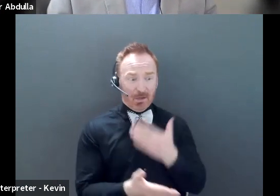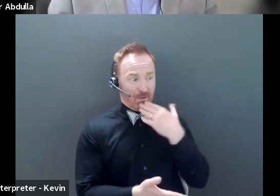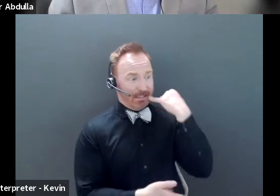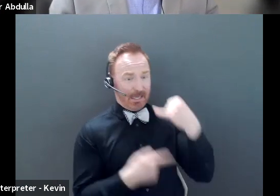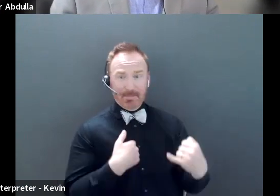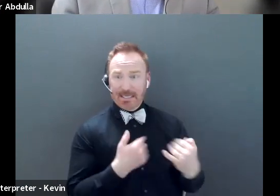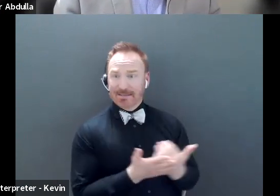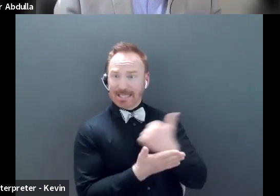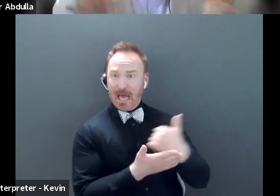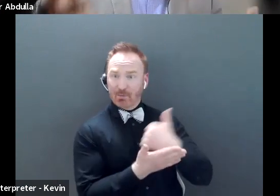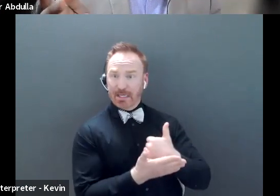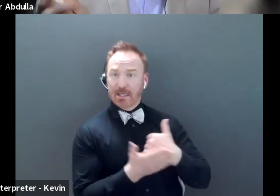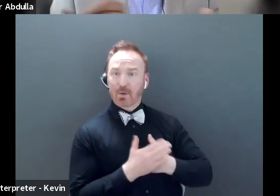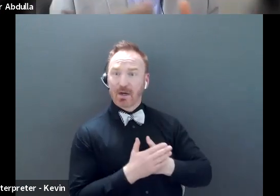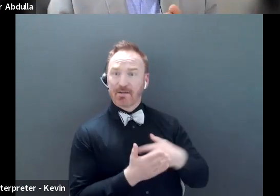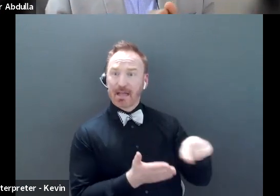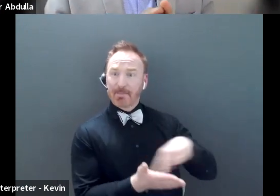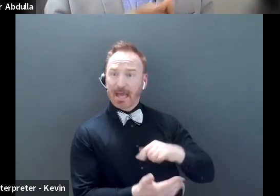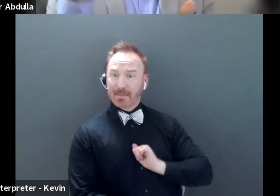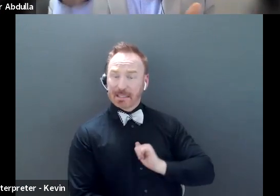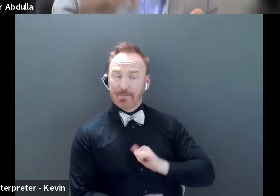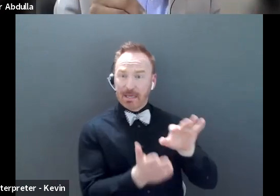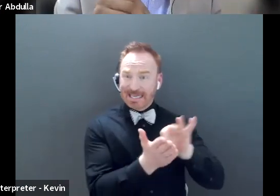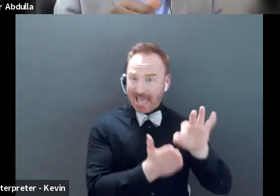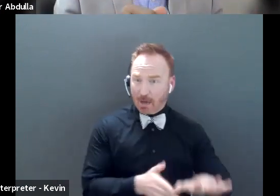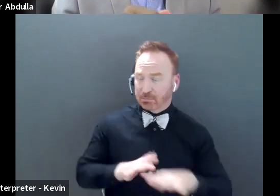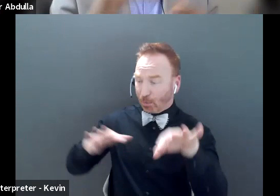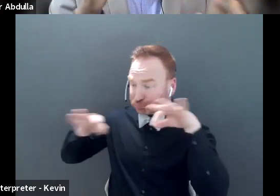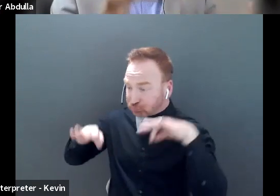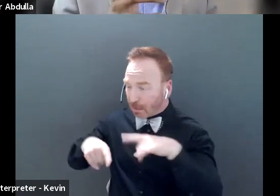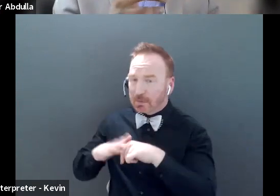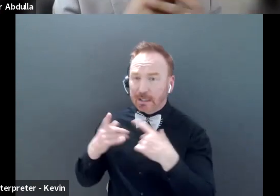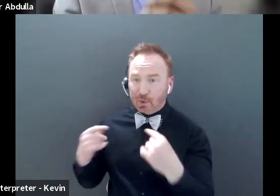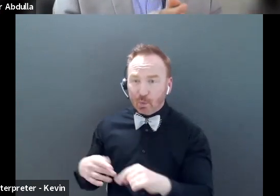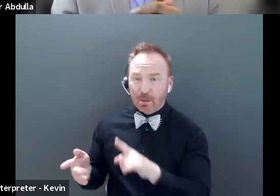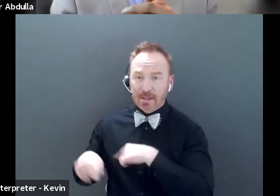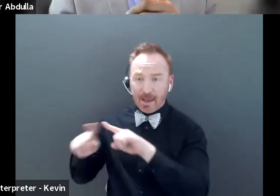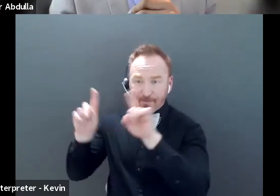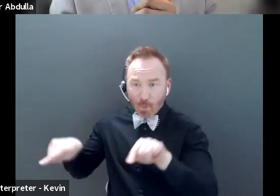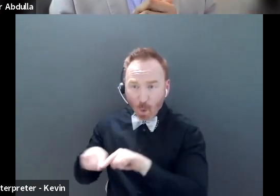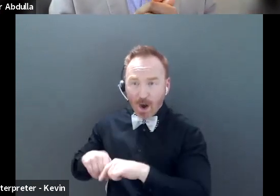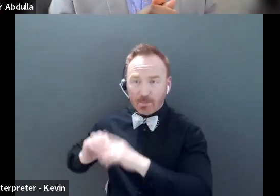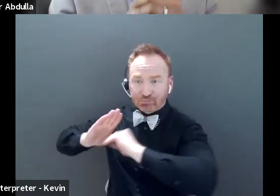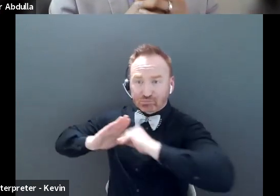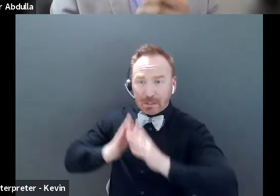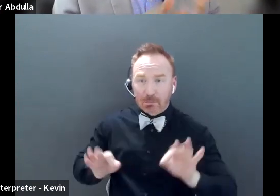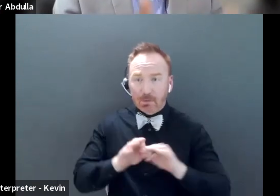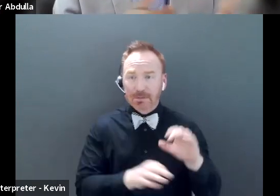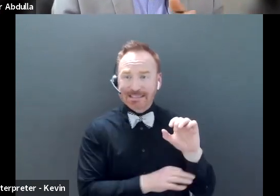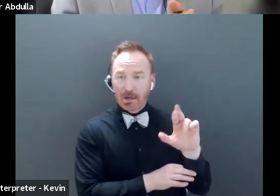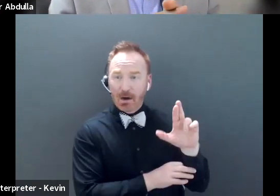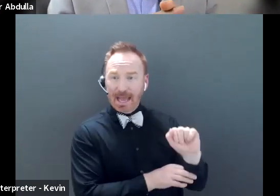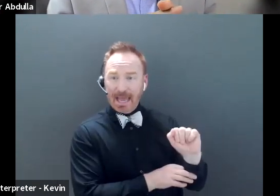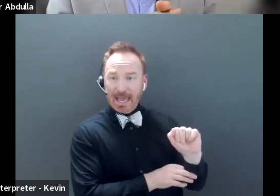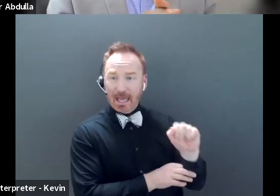accountant could guide you to, okay, well, that's the case. Here are these forms you need to fill out. Here are the things you need to do on Canada Revenue's website,